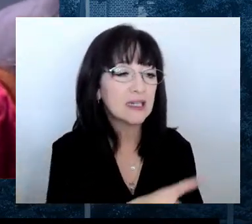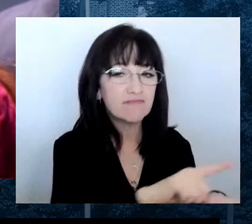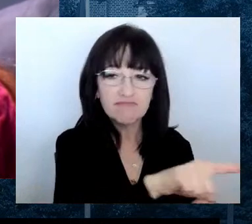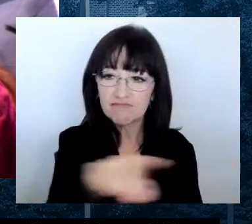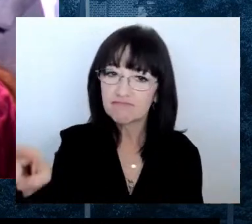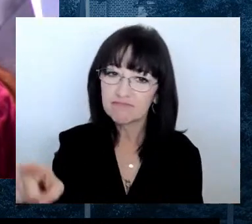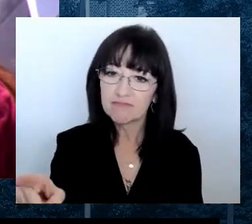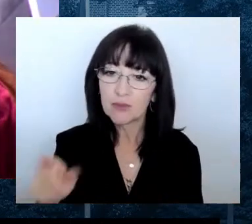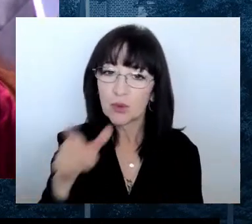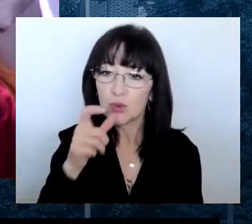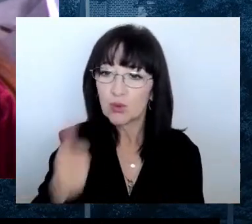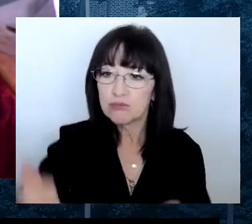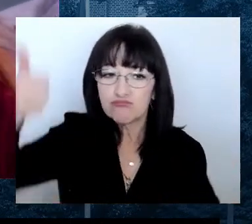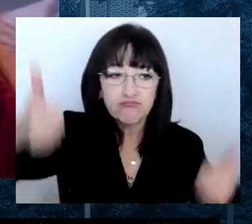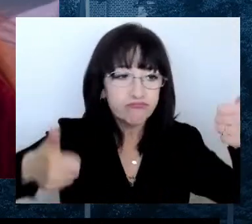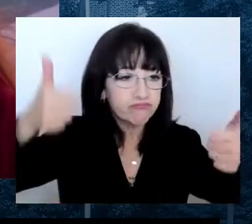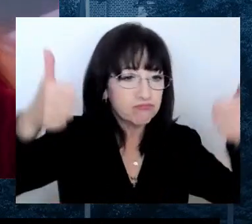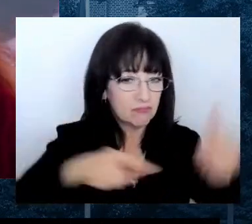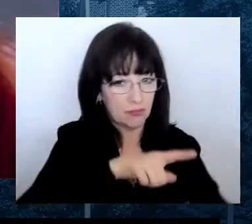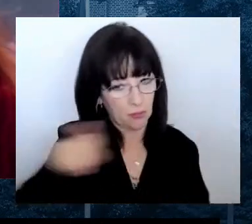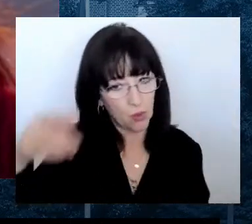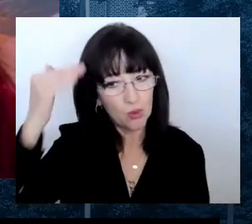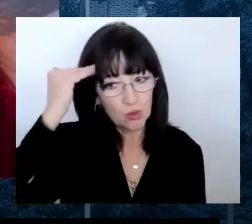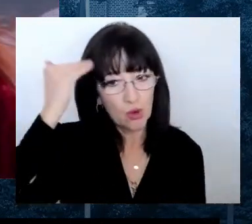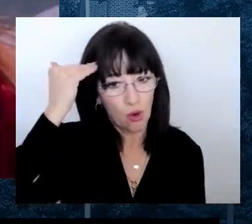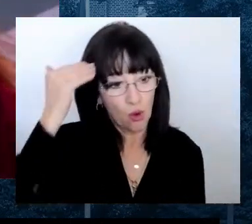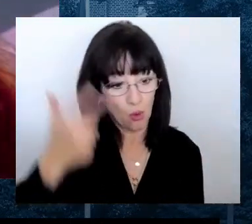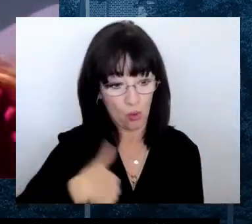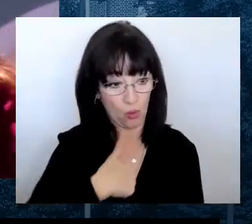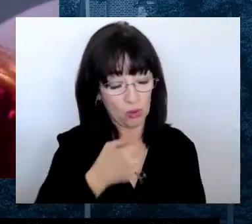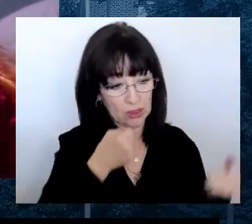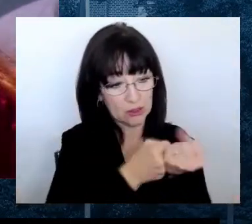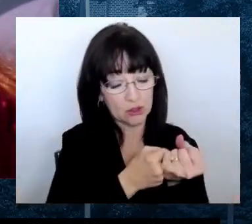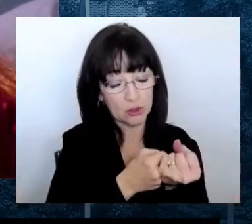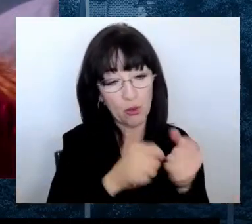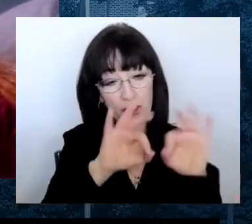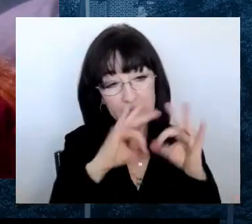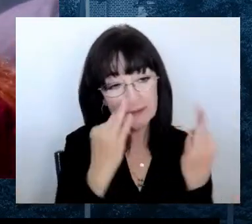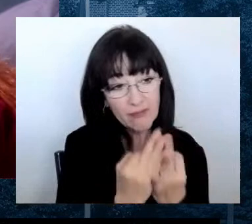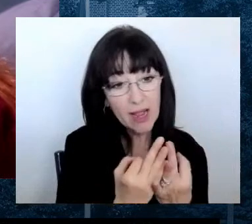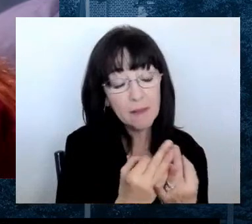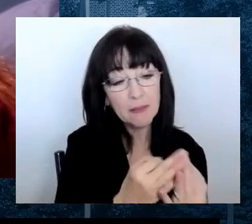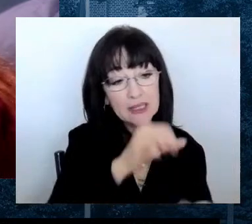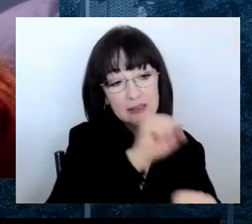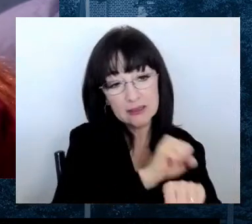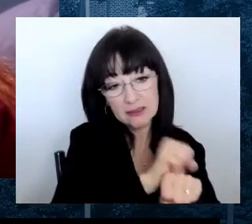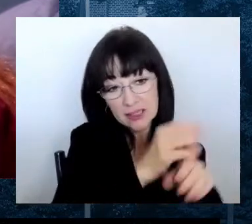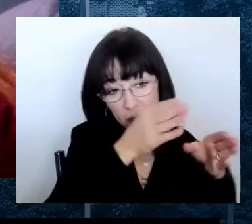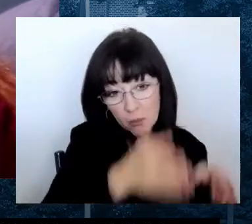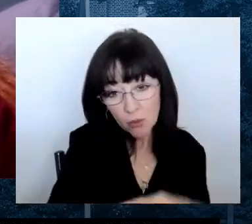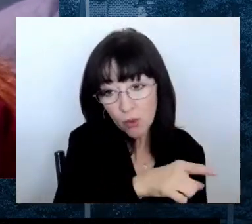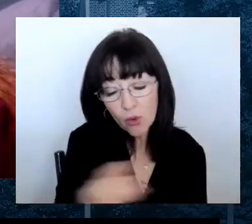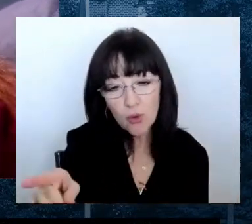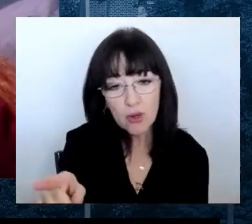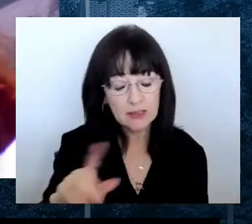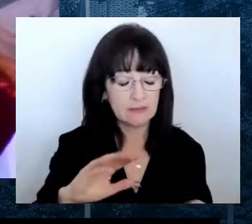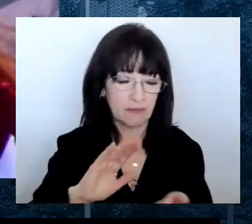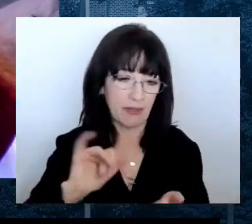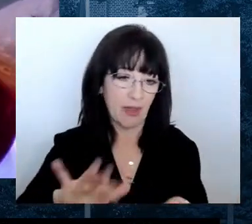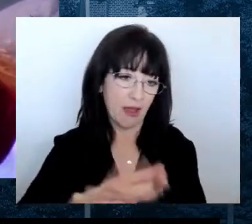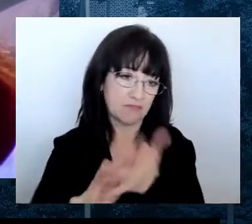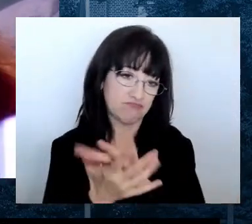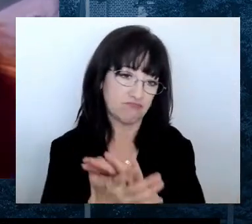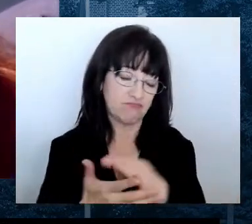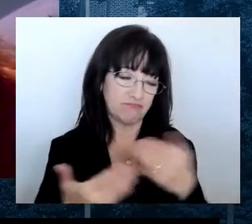state's example, when we uplift and support our families and our employees, we are stronger. And again, thank you to